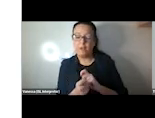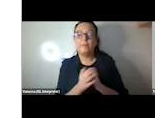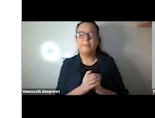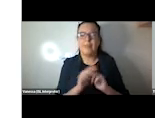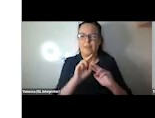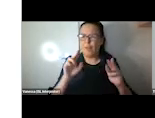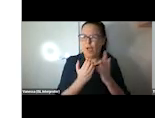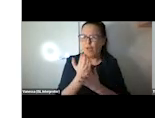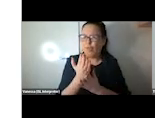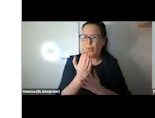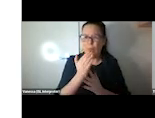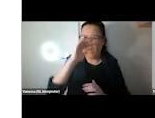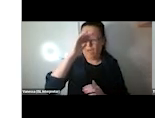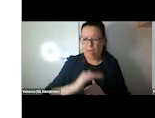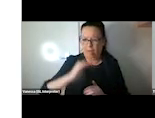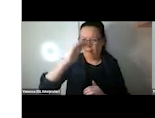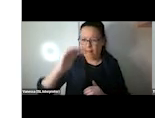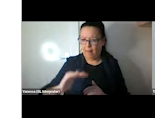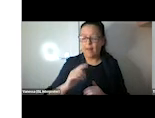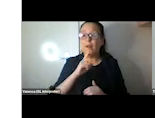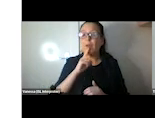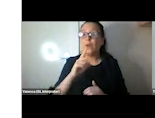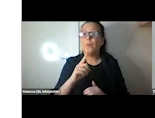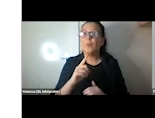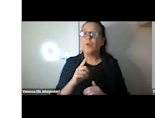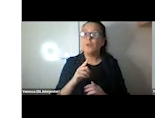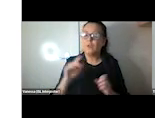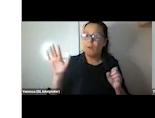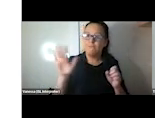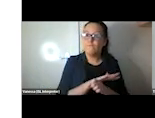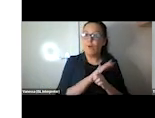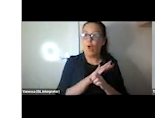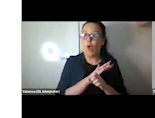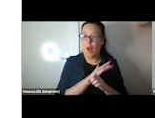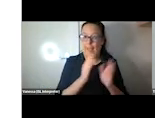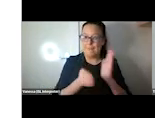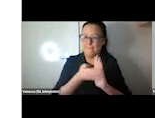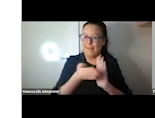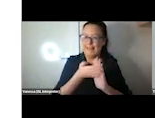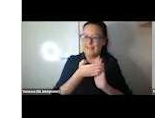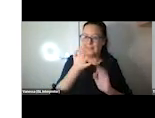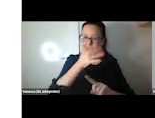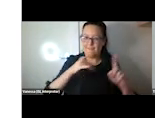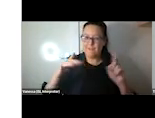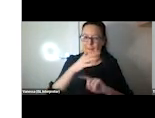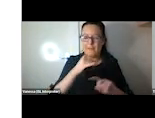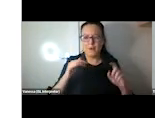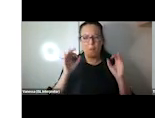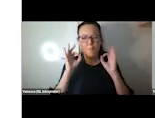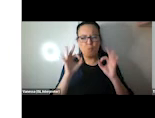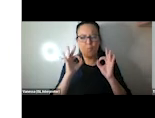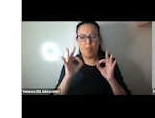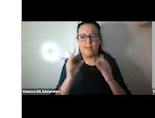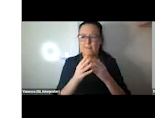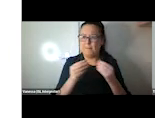contents, again, as I said, go across the full spectrum of the built environment. But there's some really useful stuff, some really great material